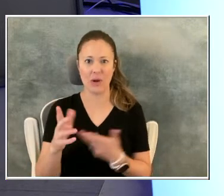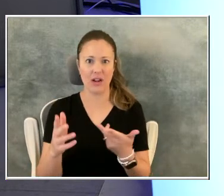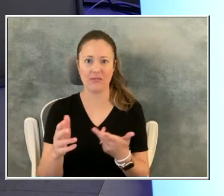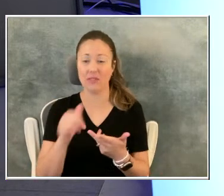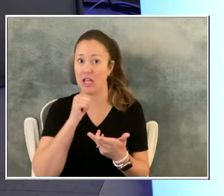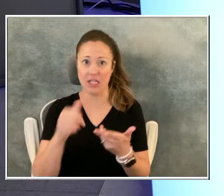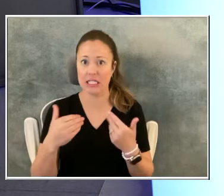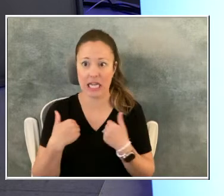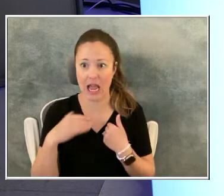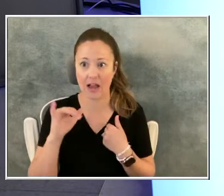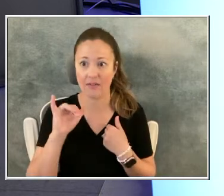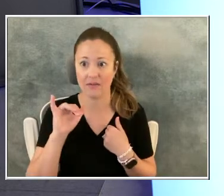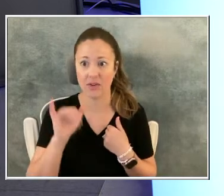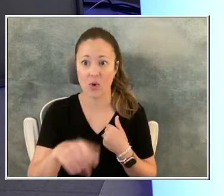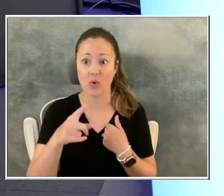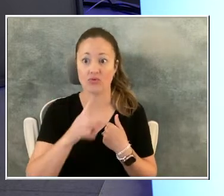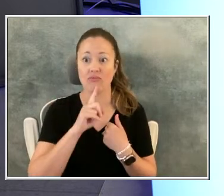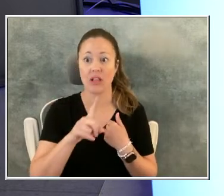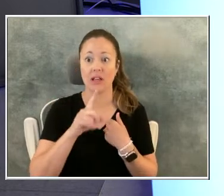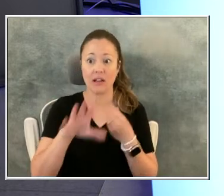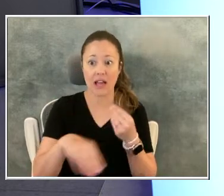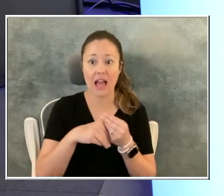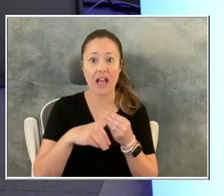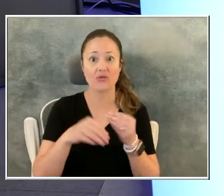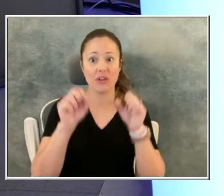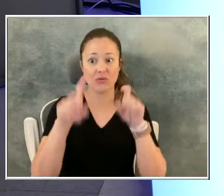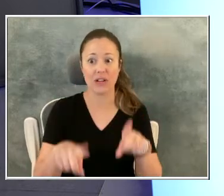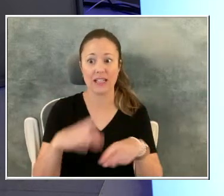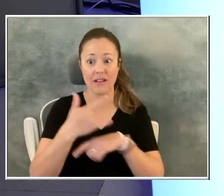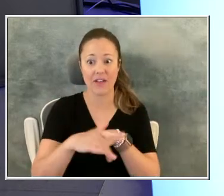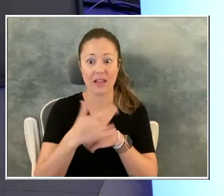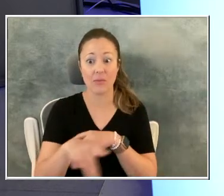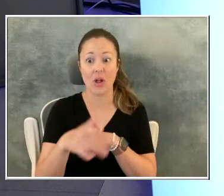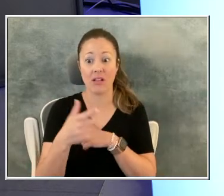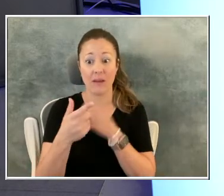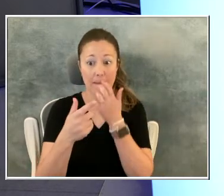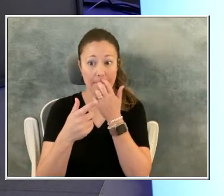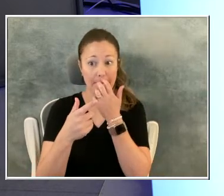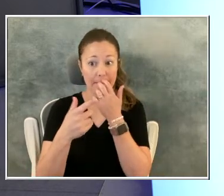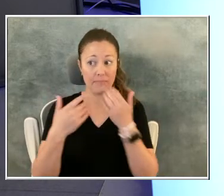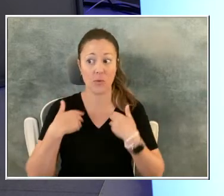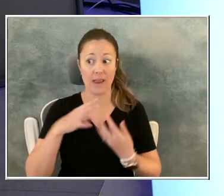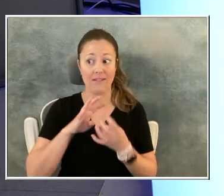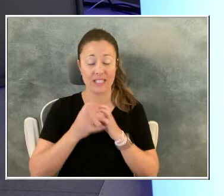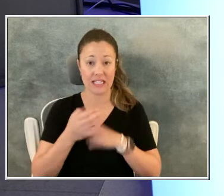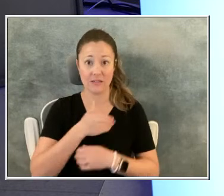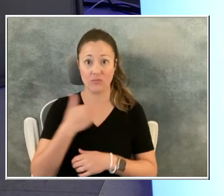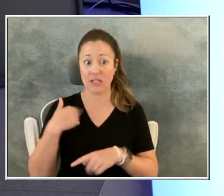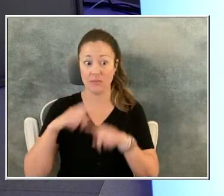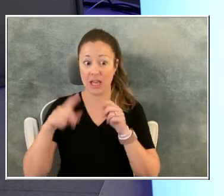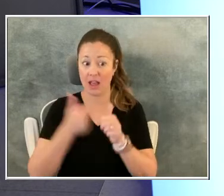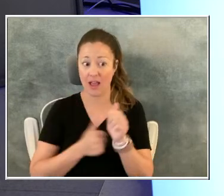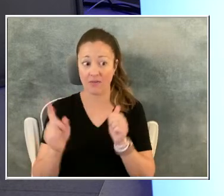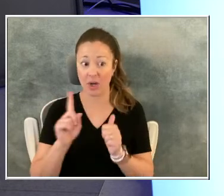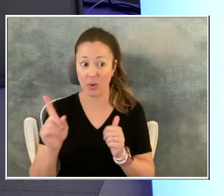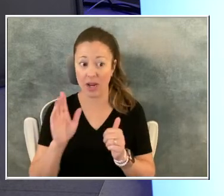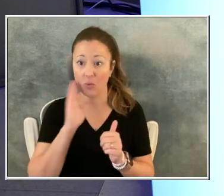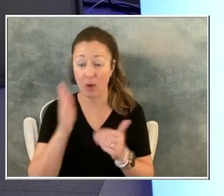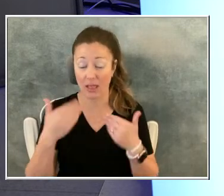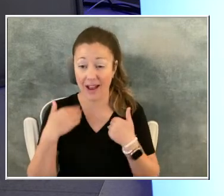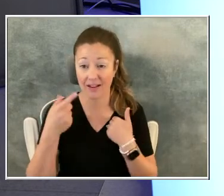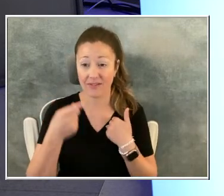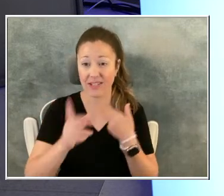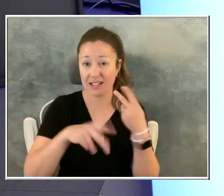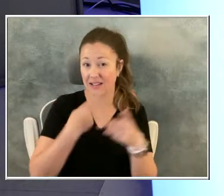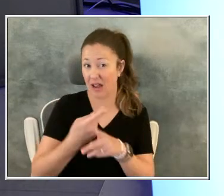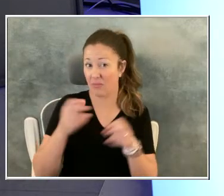these high-end extra screenings available? You find out you have dense breasts, but is everywhere you go going to have this type of